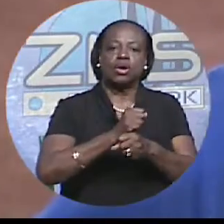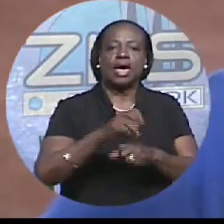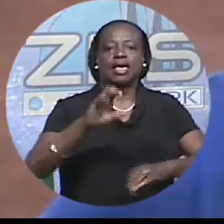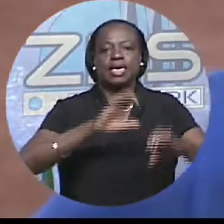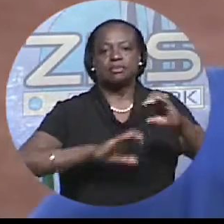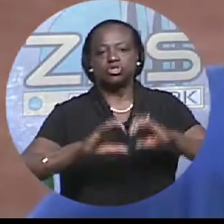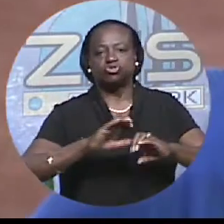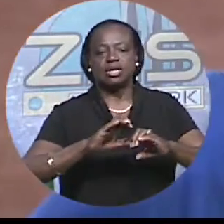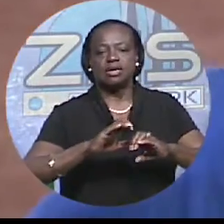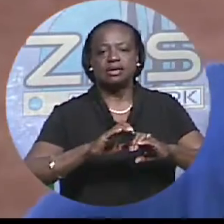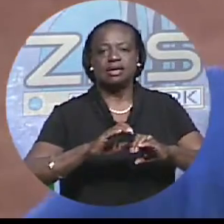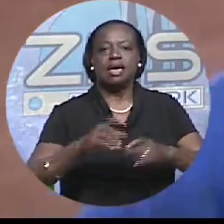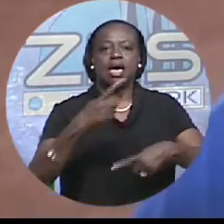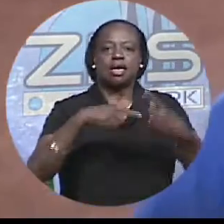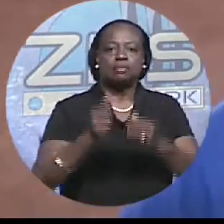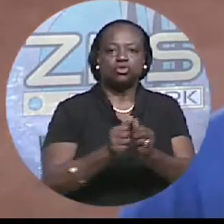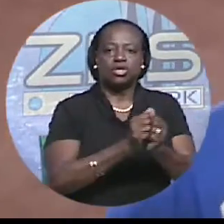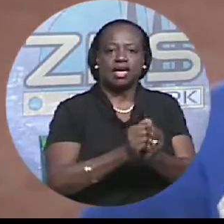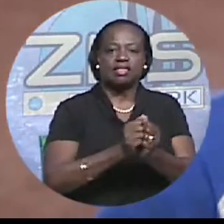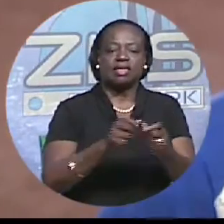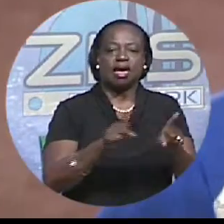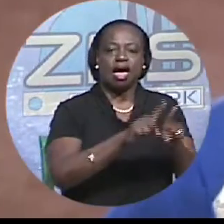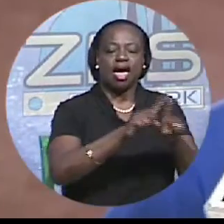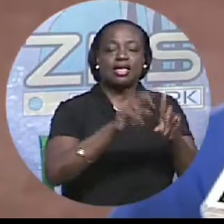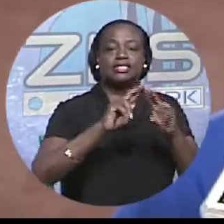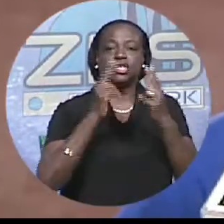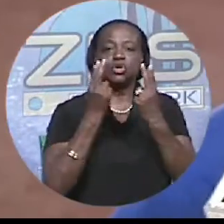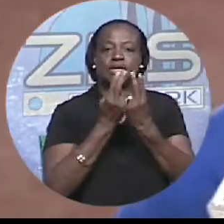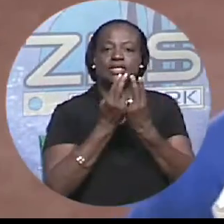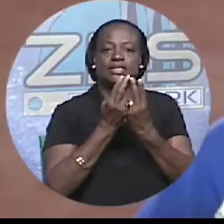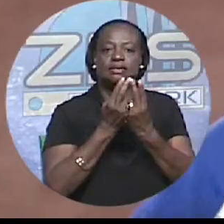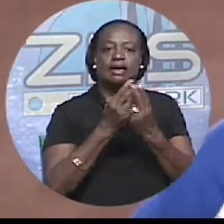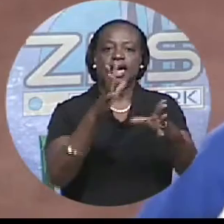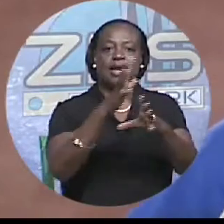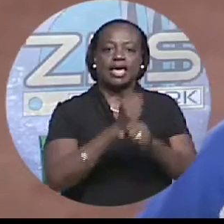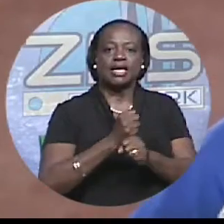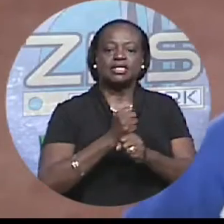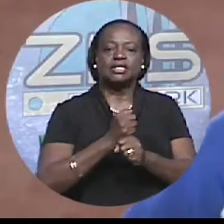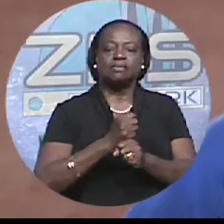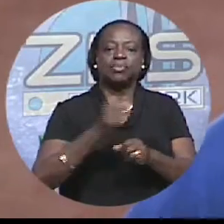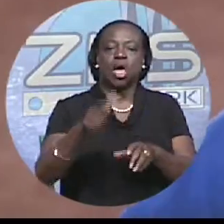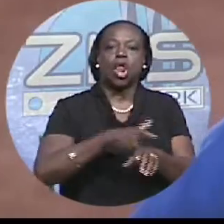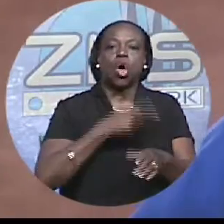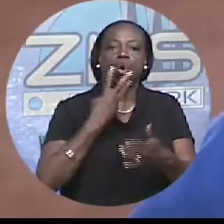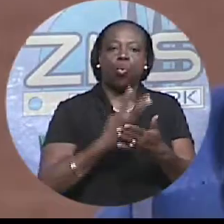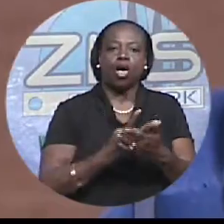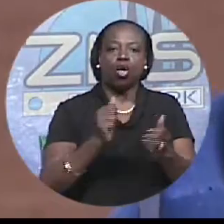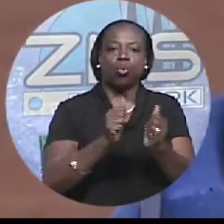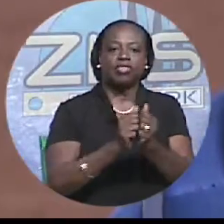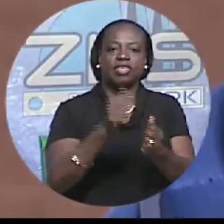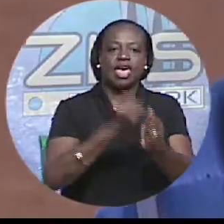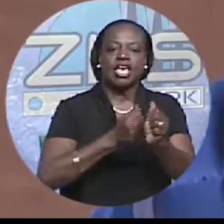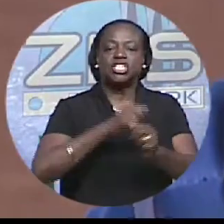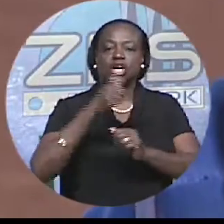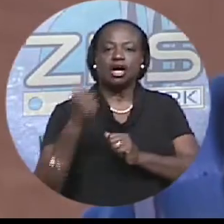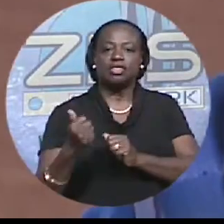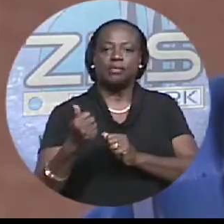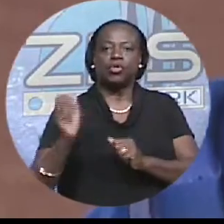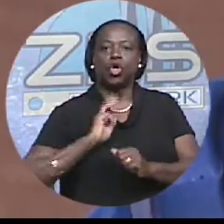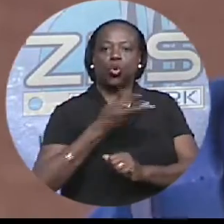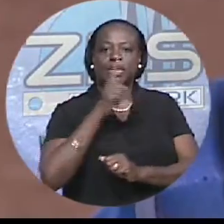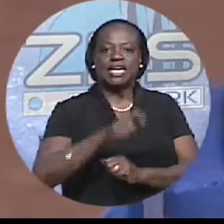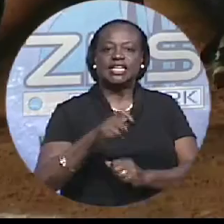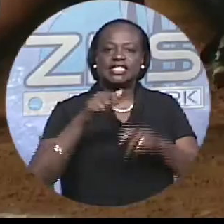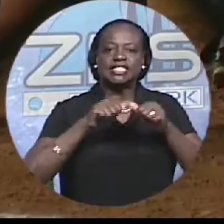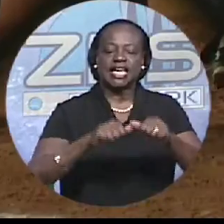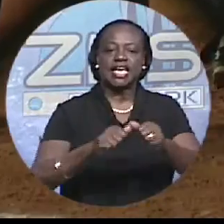and making sure that we are basically getting along well. That's the only thing it is for us, and that's where we lack. I think we just need to stay together as a